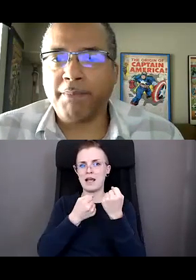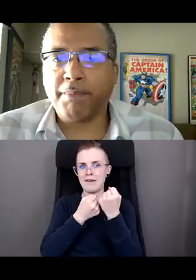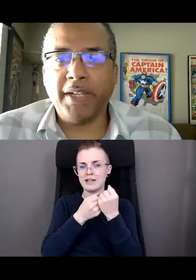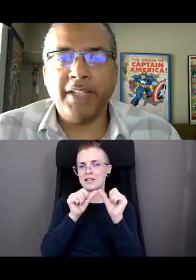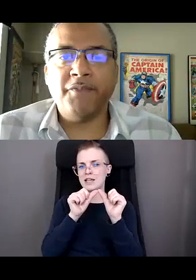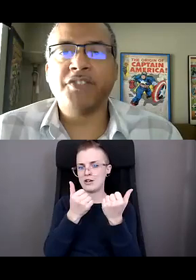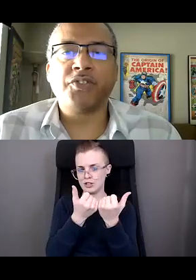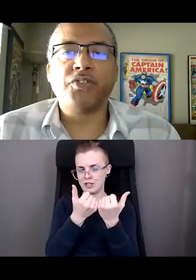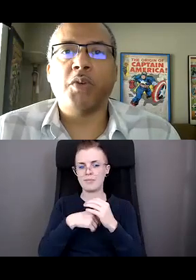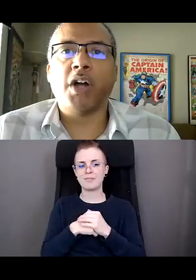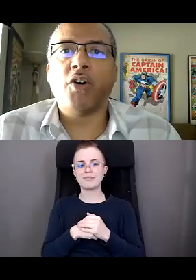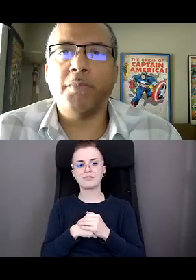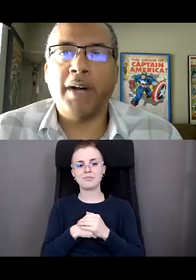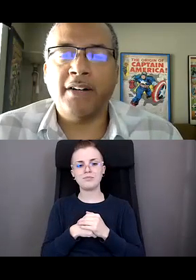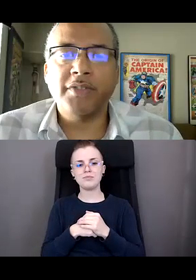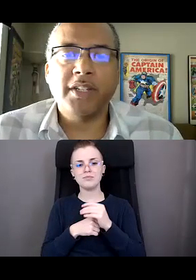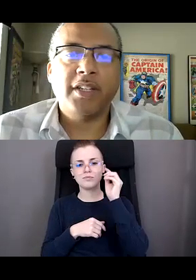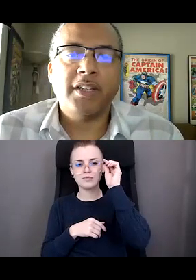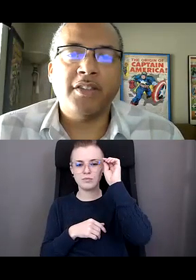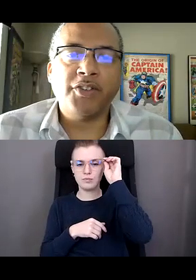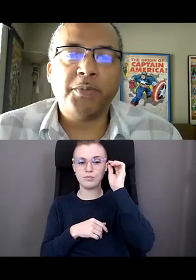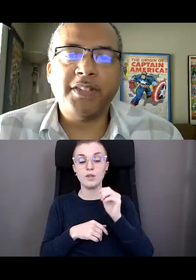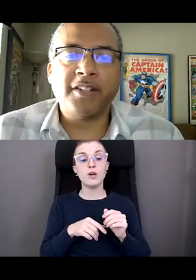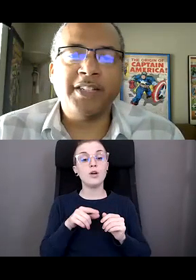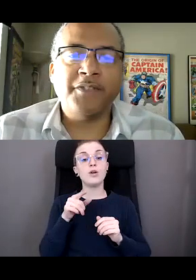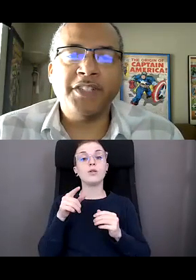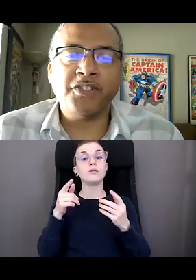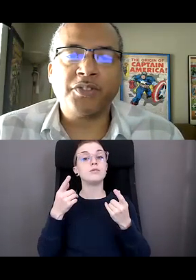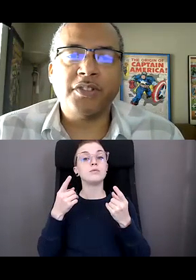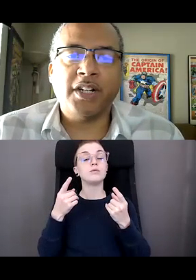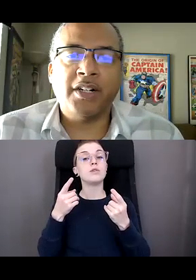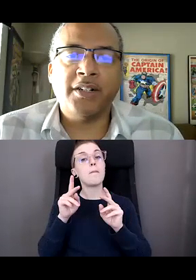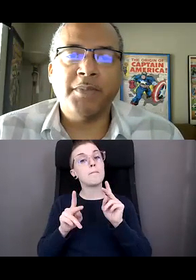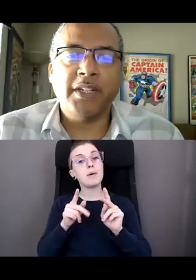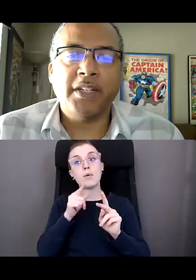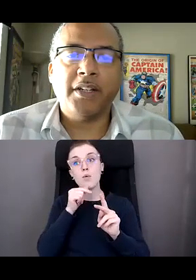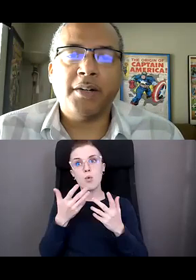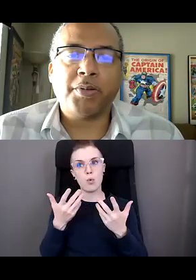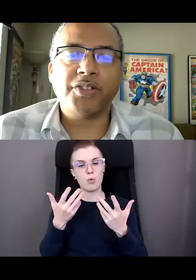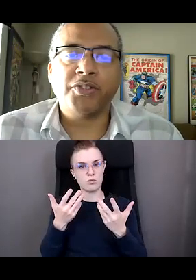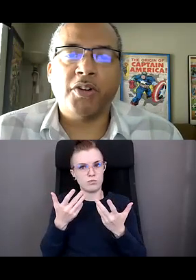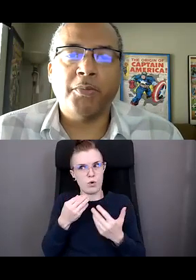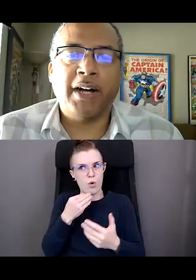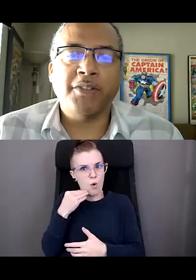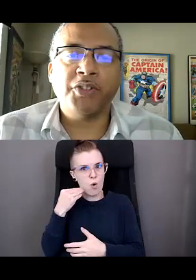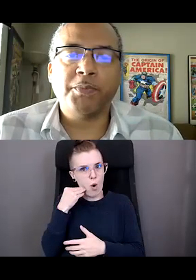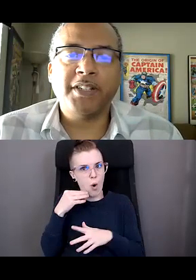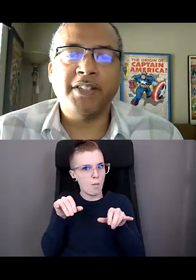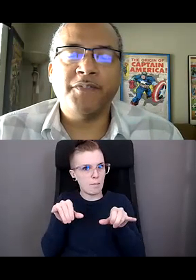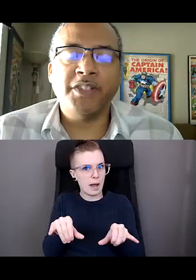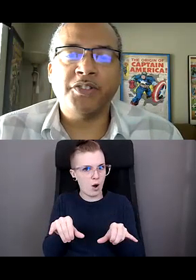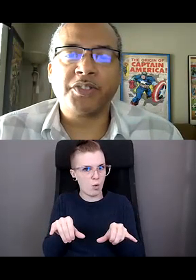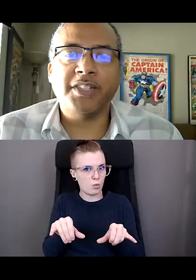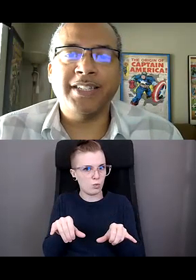found were that individuals who were homebound, those particular individuals, persons who are homebound, those